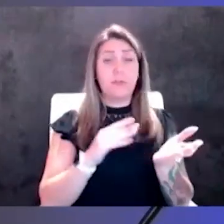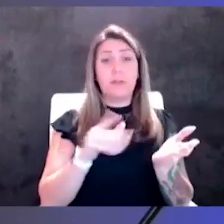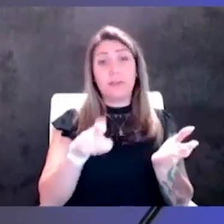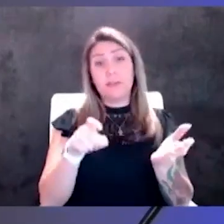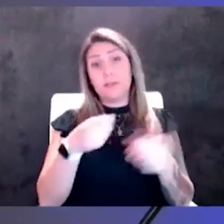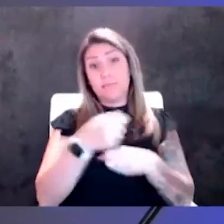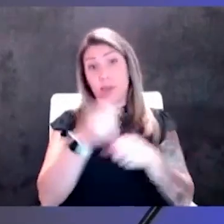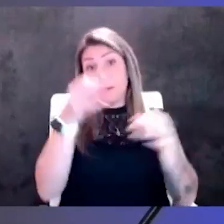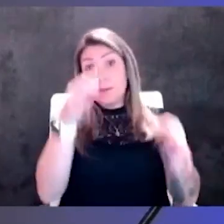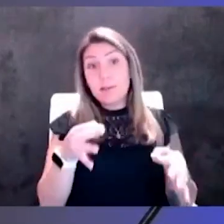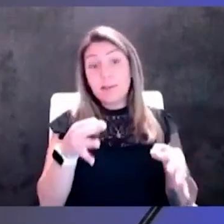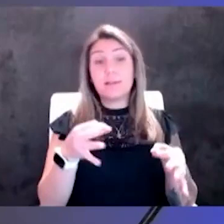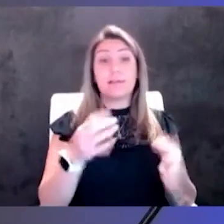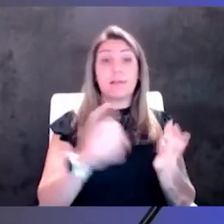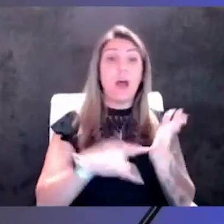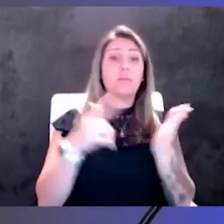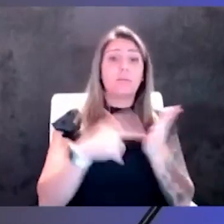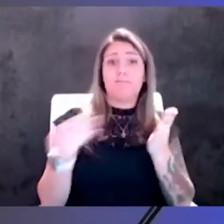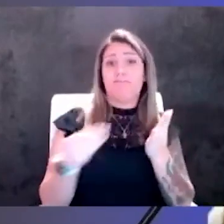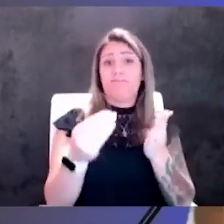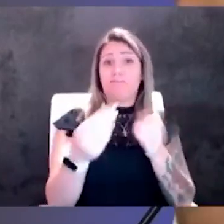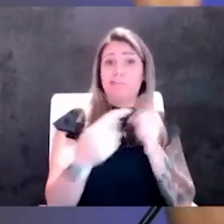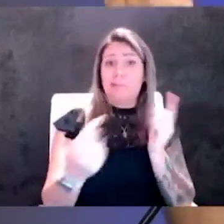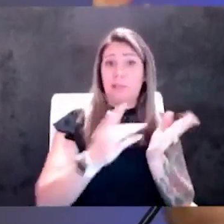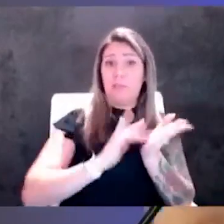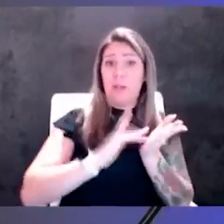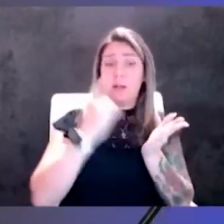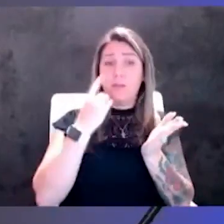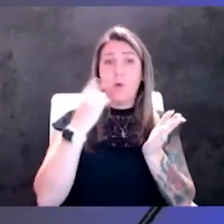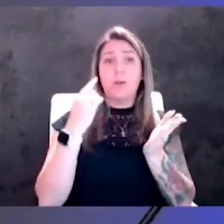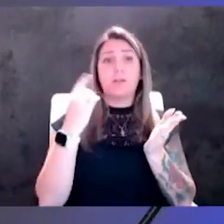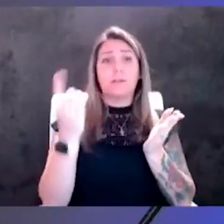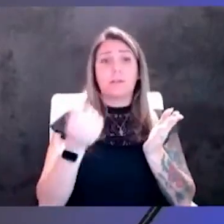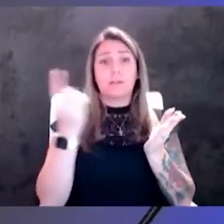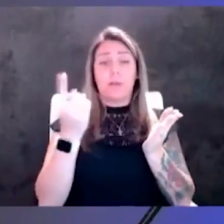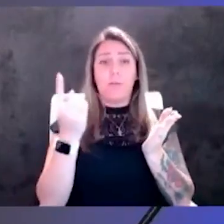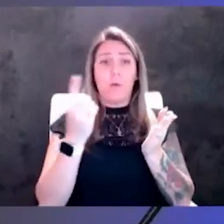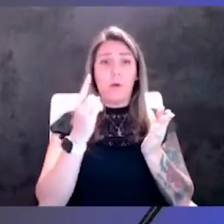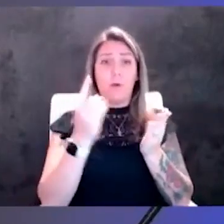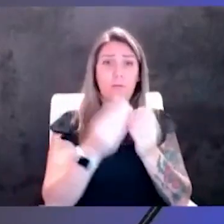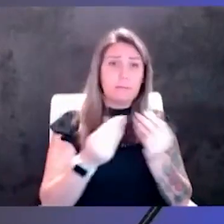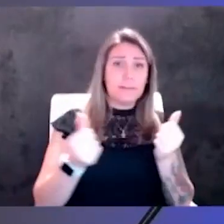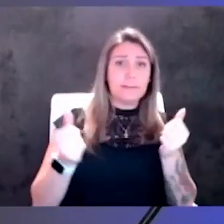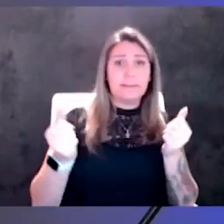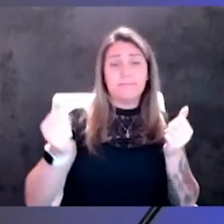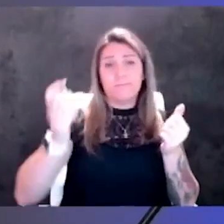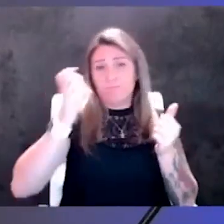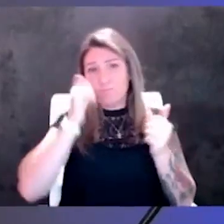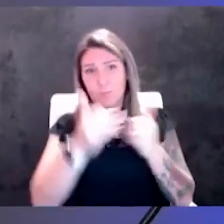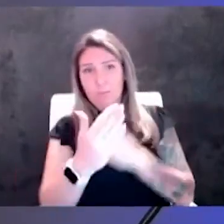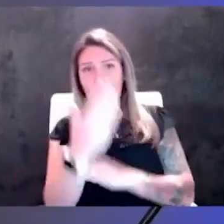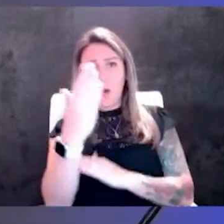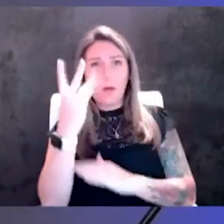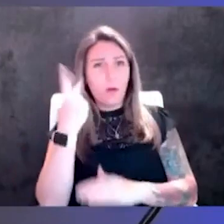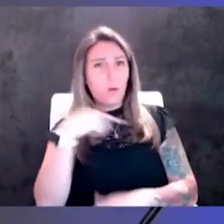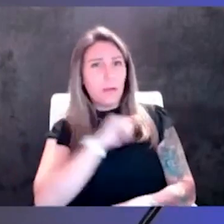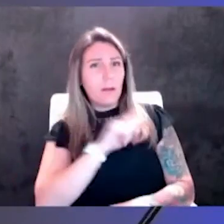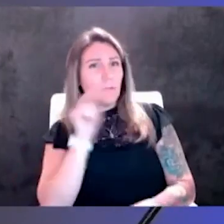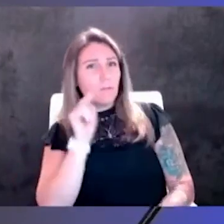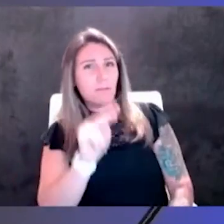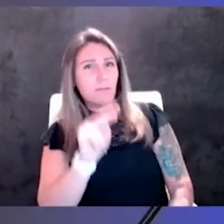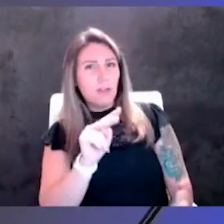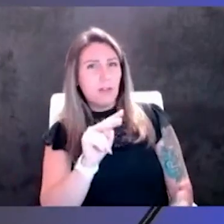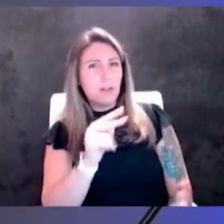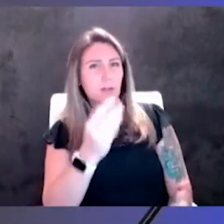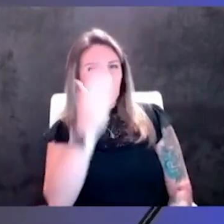wind up giving antibiotics to someone that when the smoke clears by tomorrow morning, we look and go, well, you know what, this